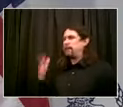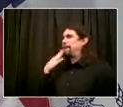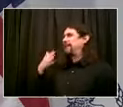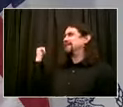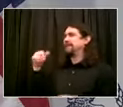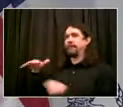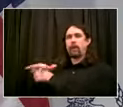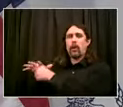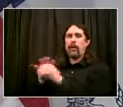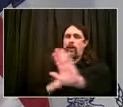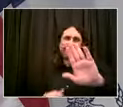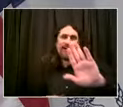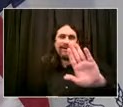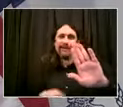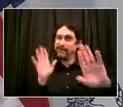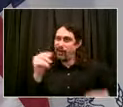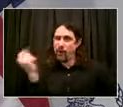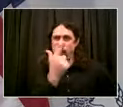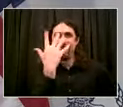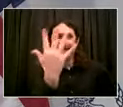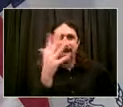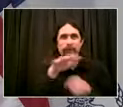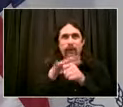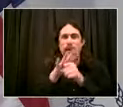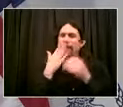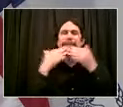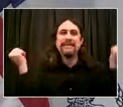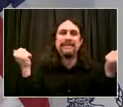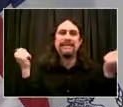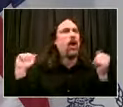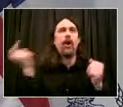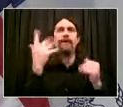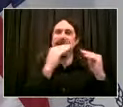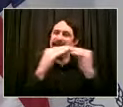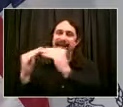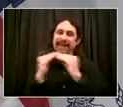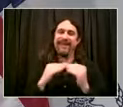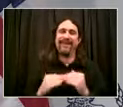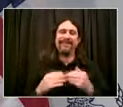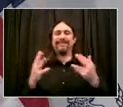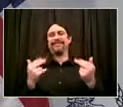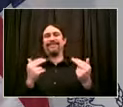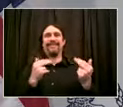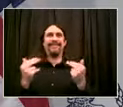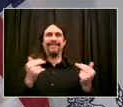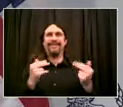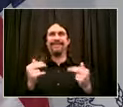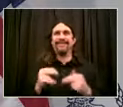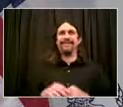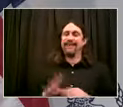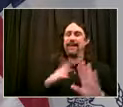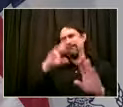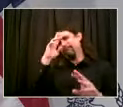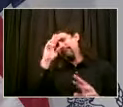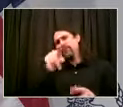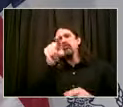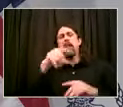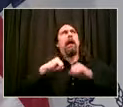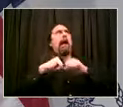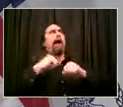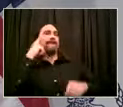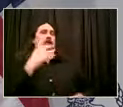We love them all, but I admire your patriotism. So thank you, Borough President.